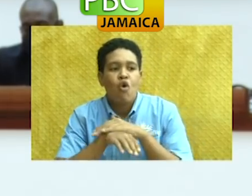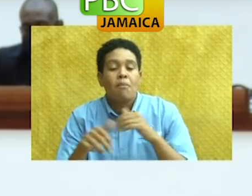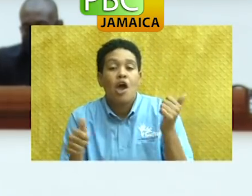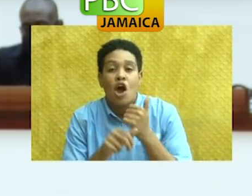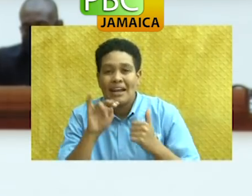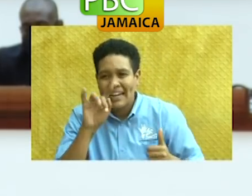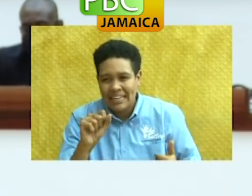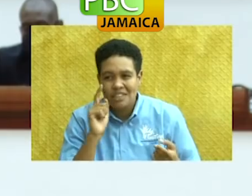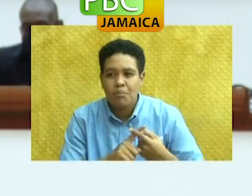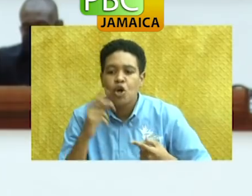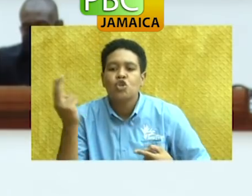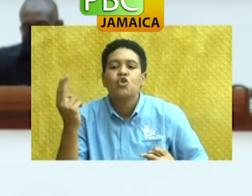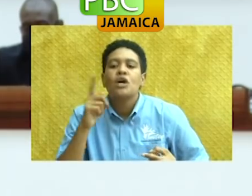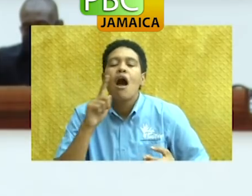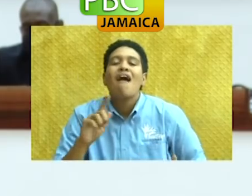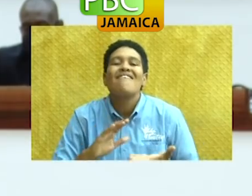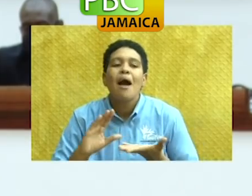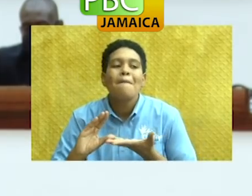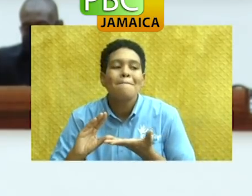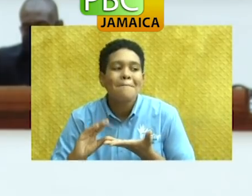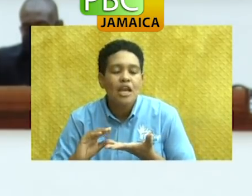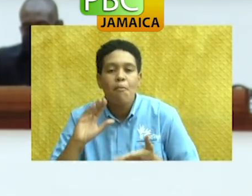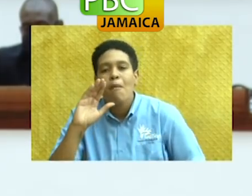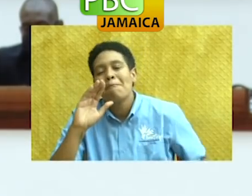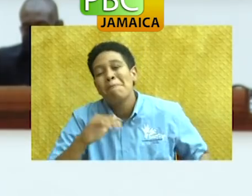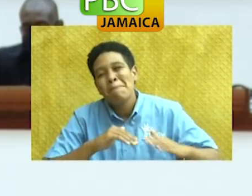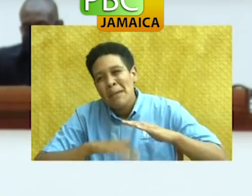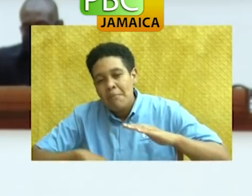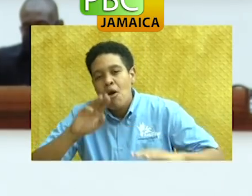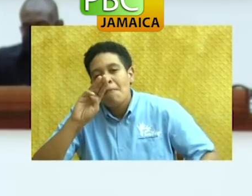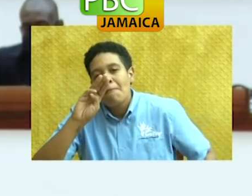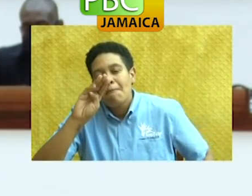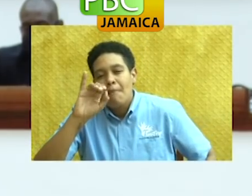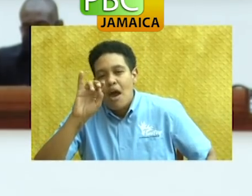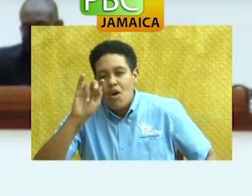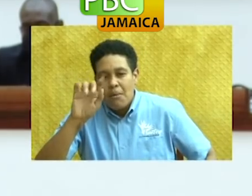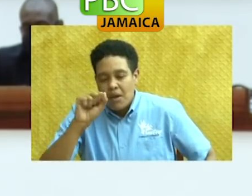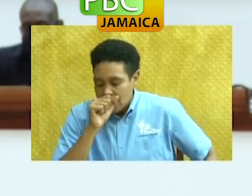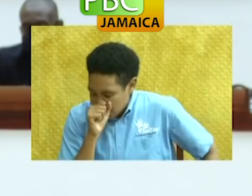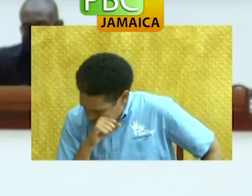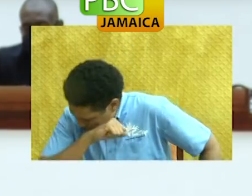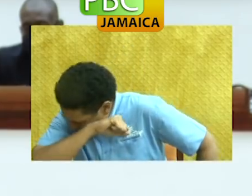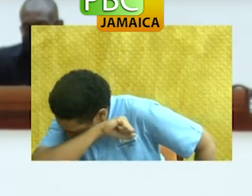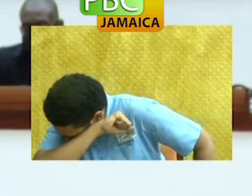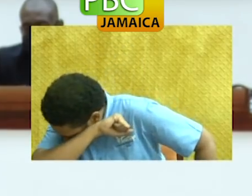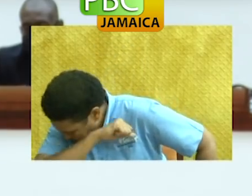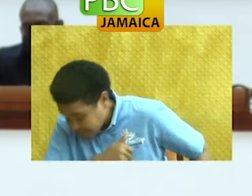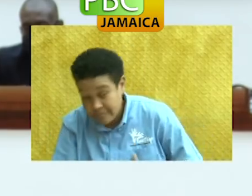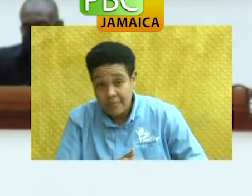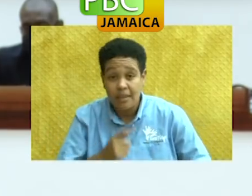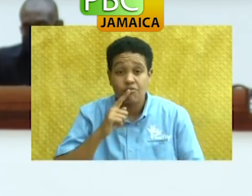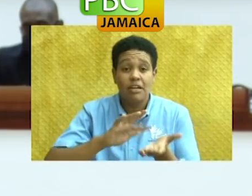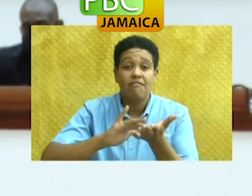NIDS and the use of minimum biometrics, which are fingerprint, facial image,